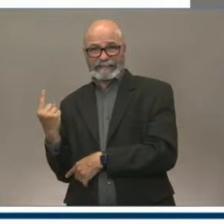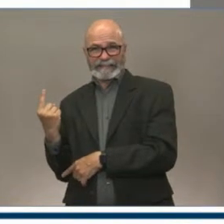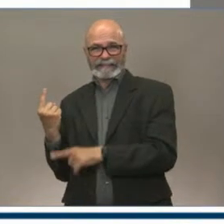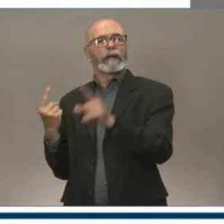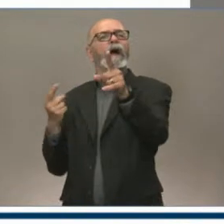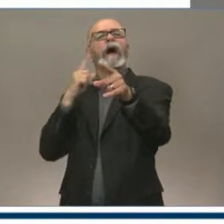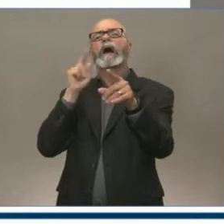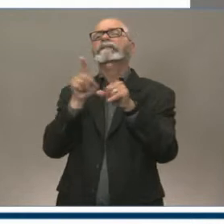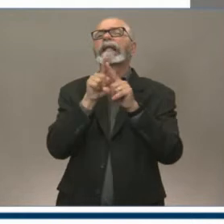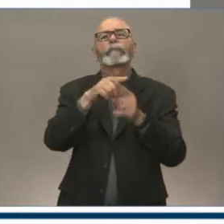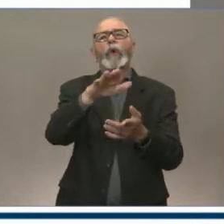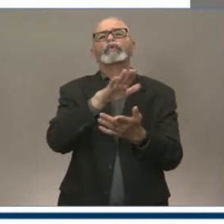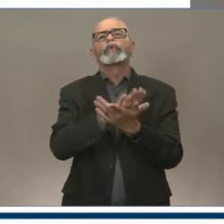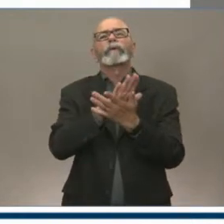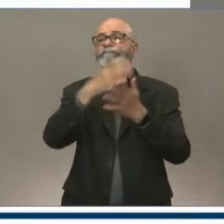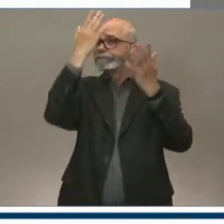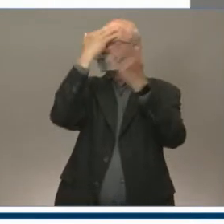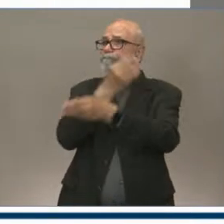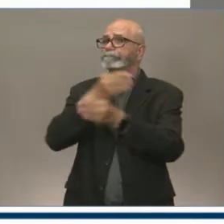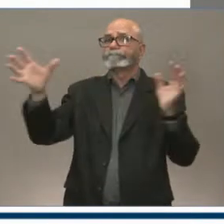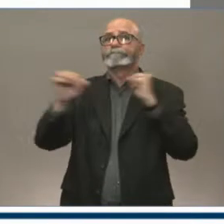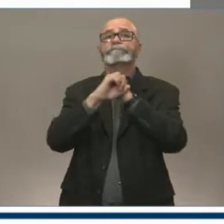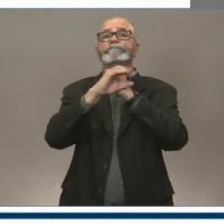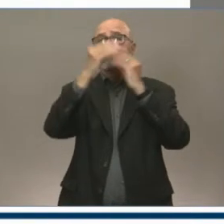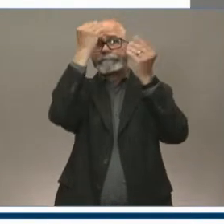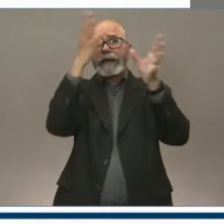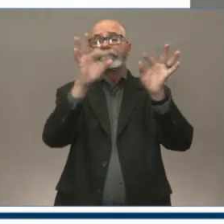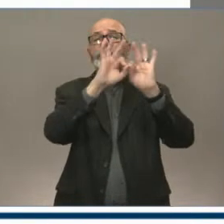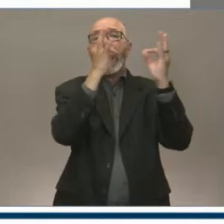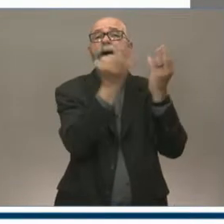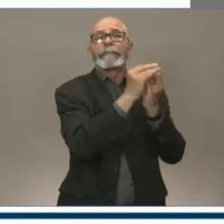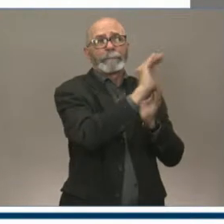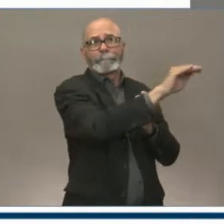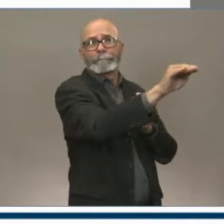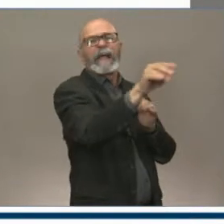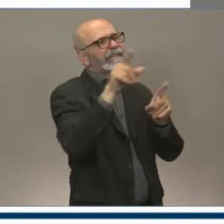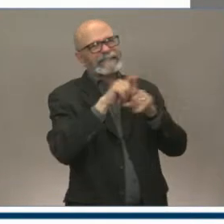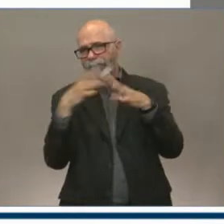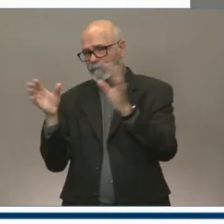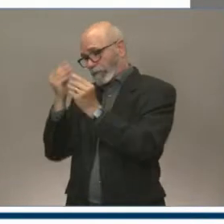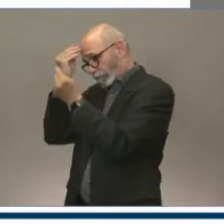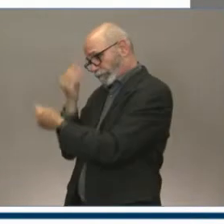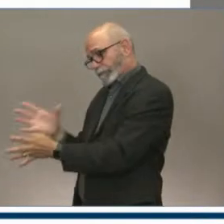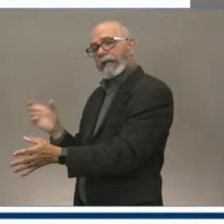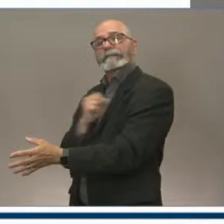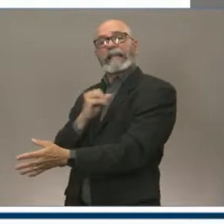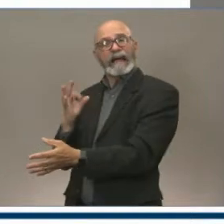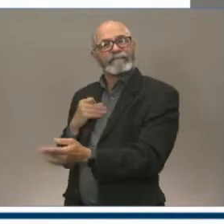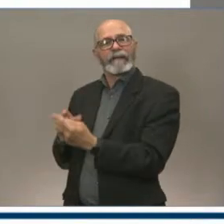public notification to families and to staff. Those who need to know are informed.